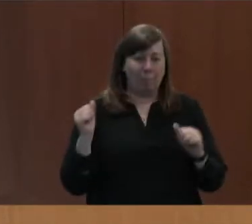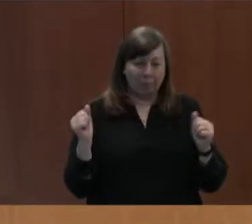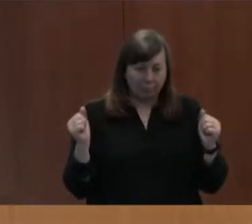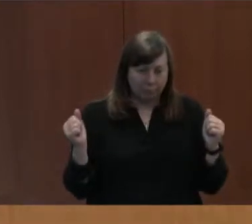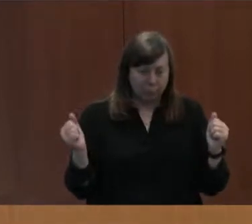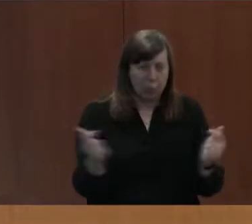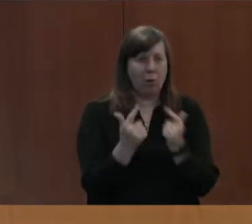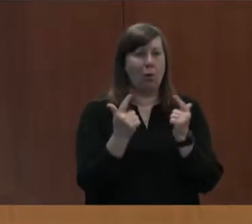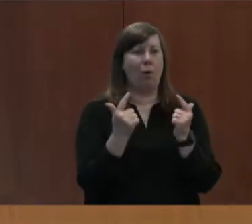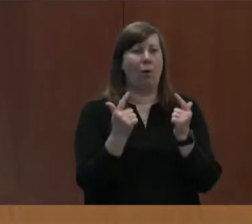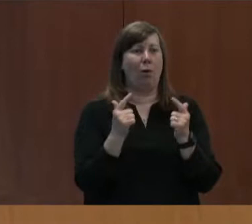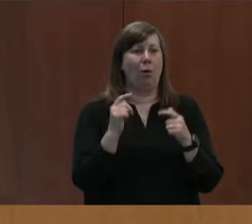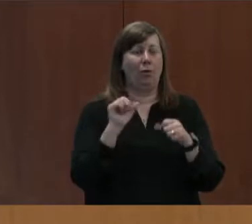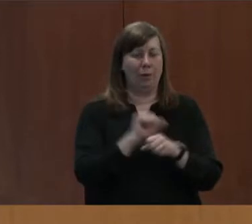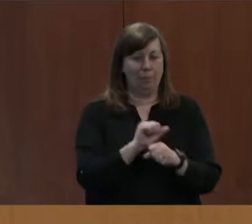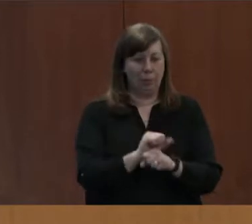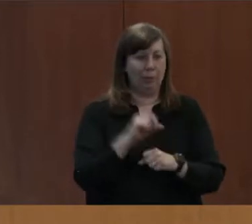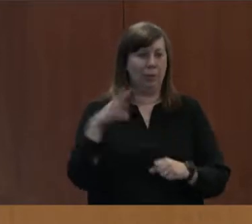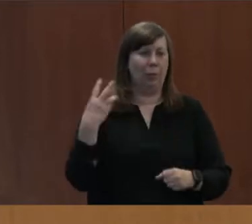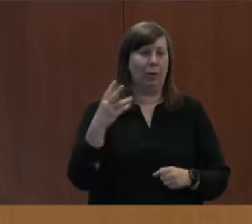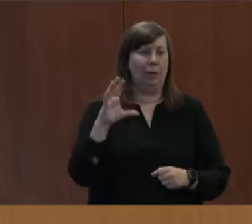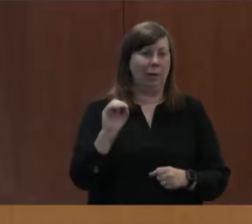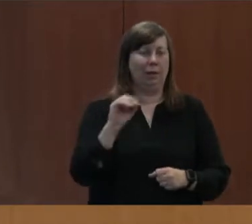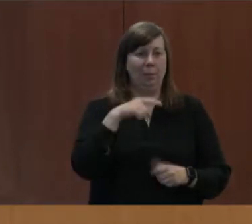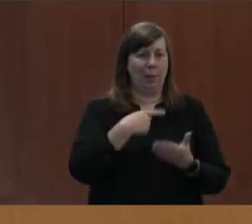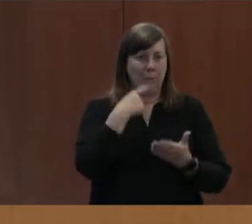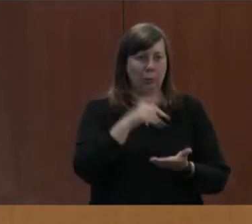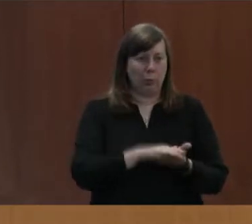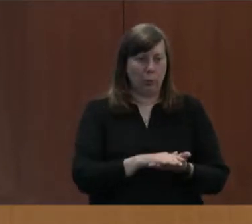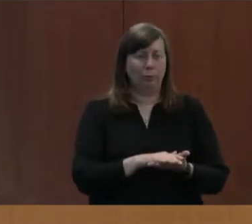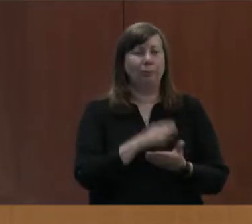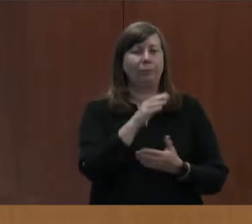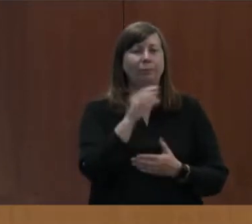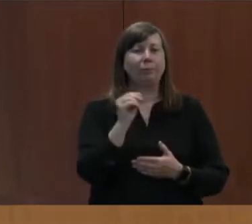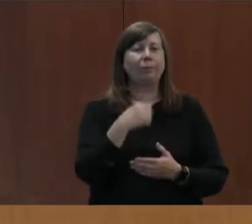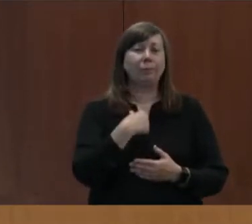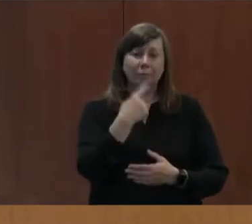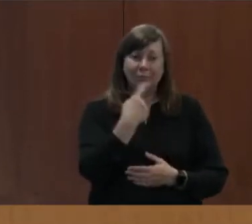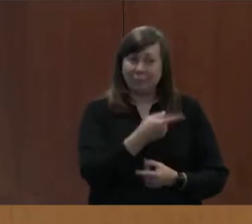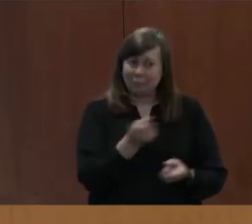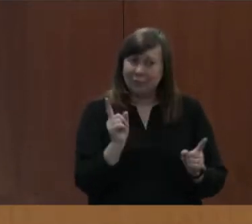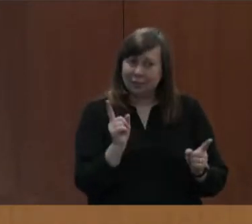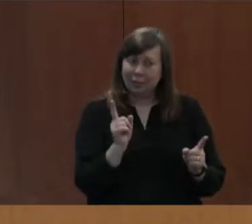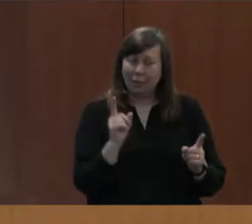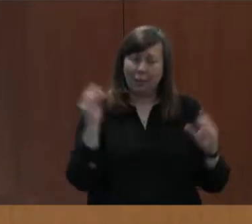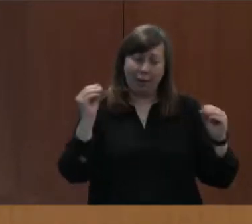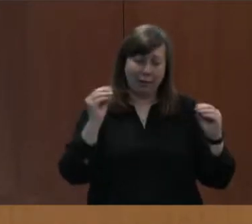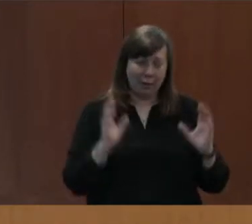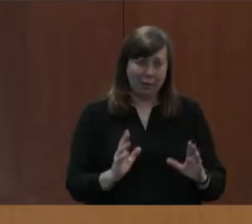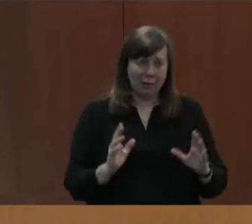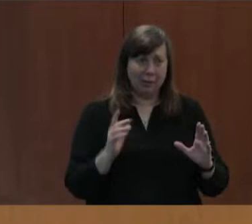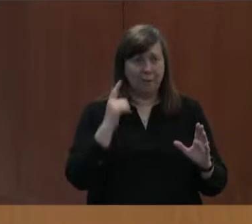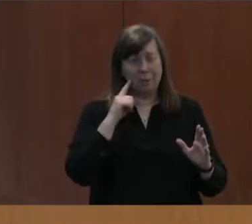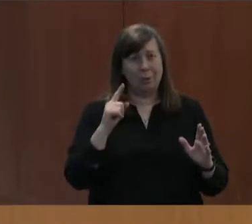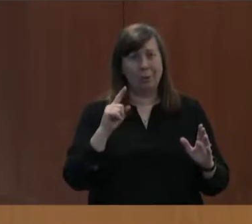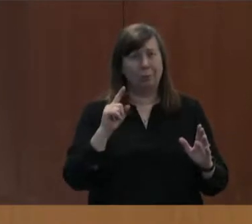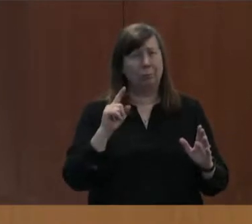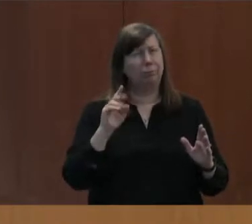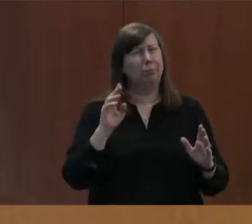the employees of Washington County Public Schools, and I will tell you this, as a teacher for